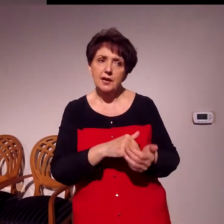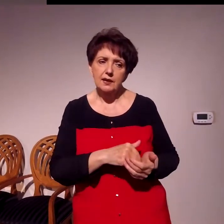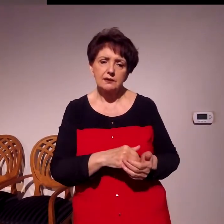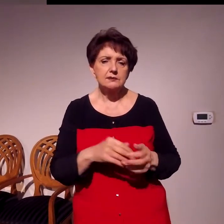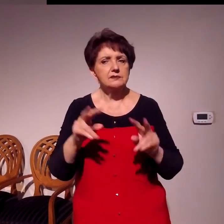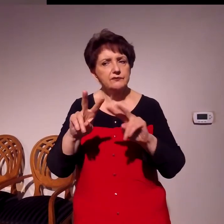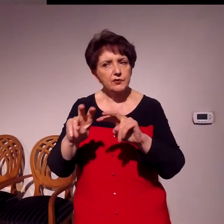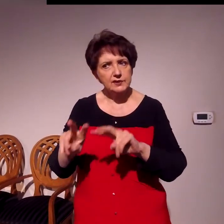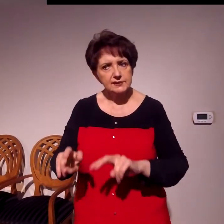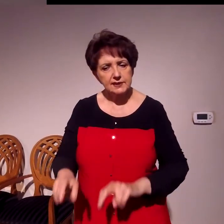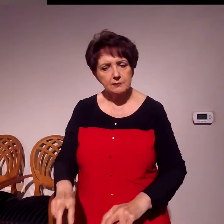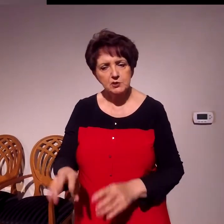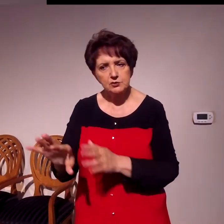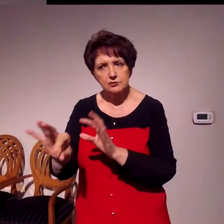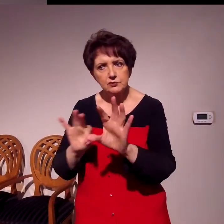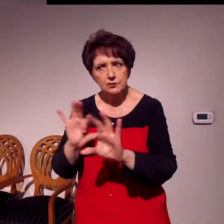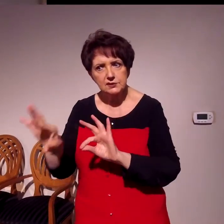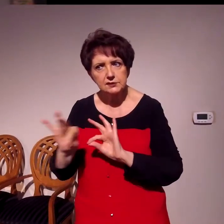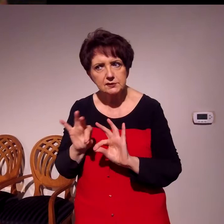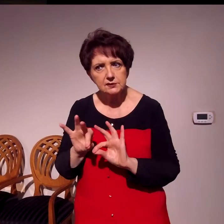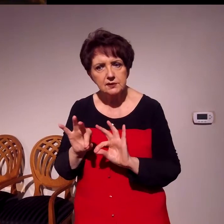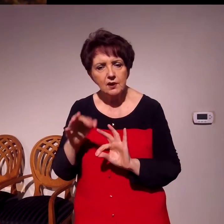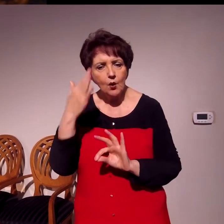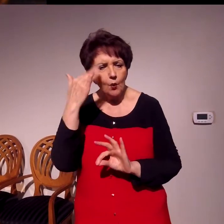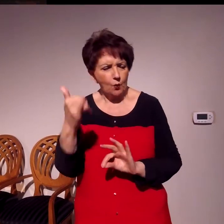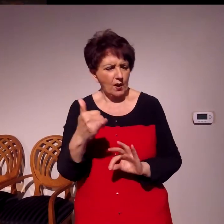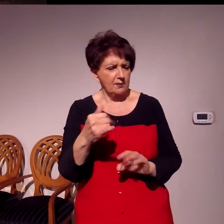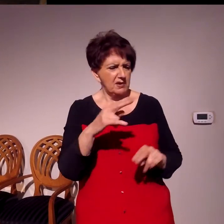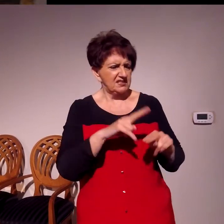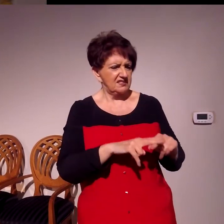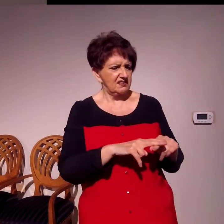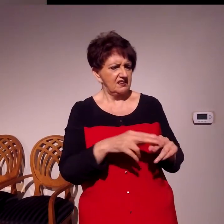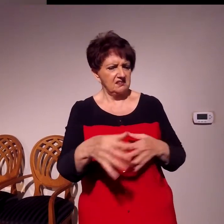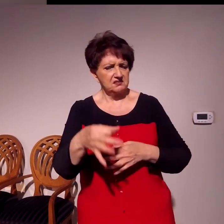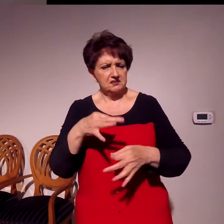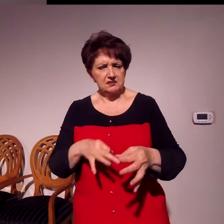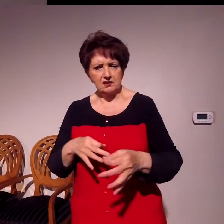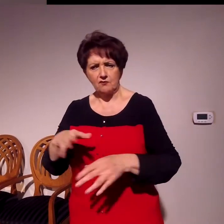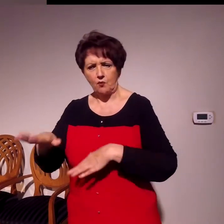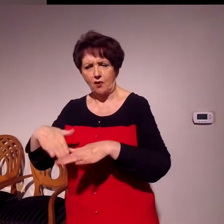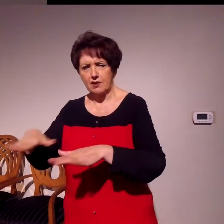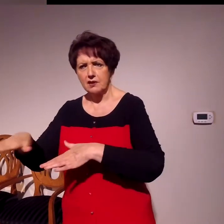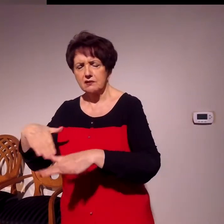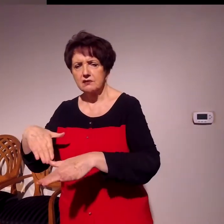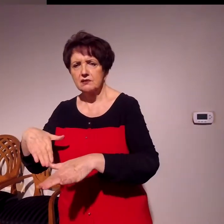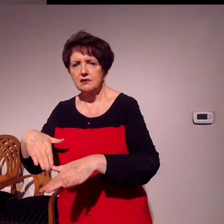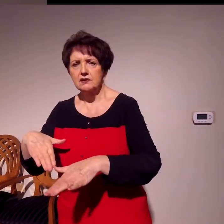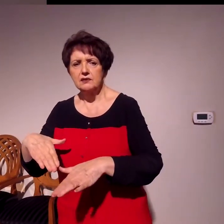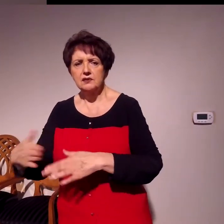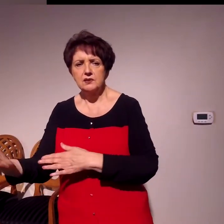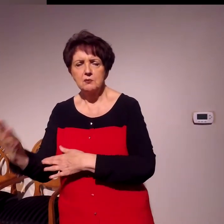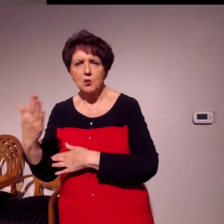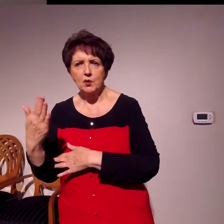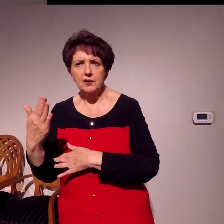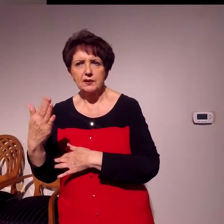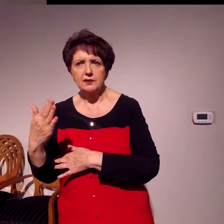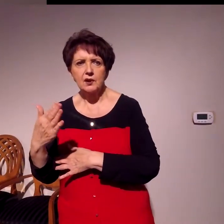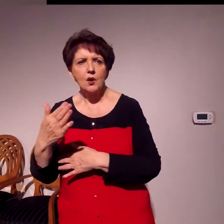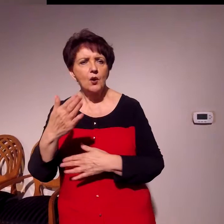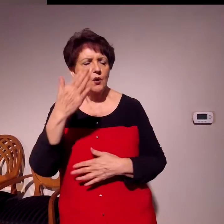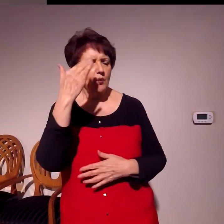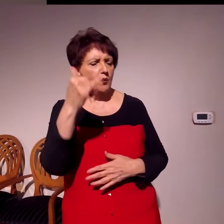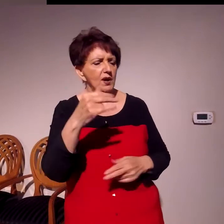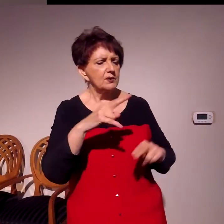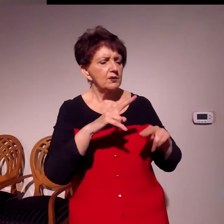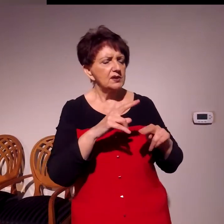our choices, why do I choose to sit instead of walk in the morning? Why do I choose